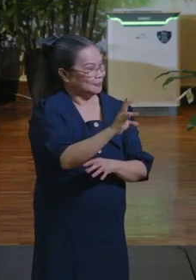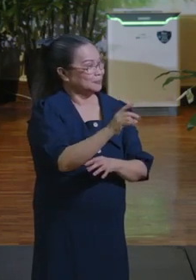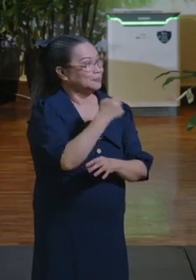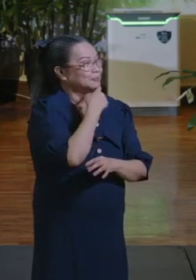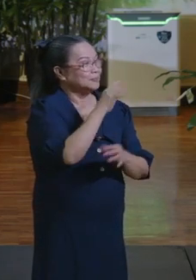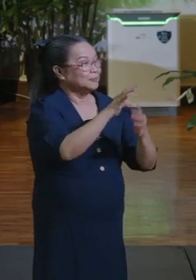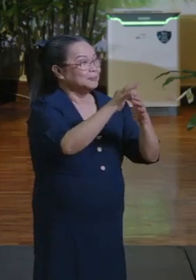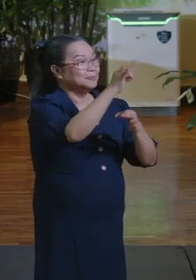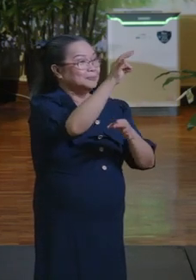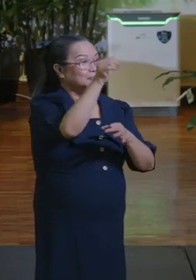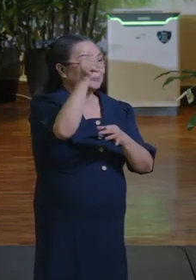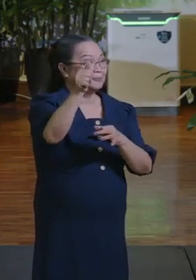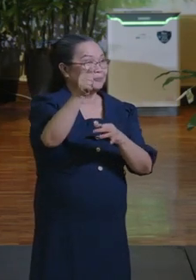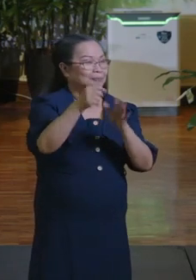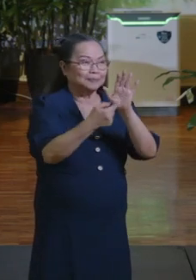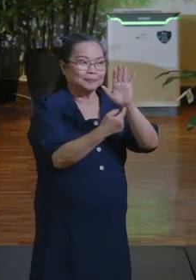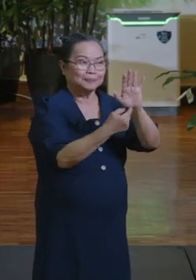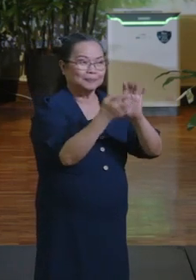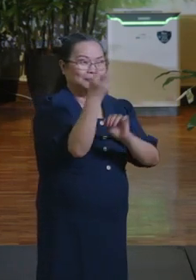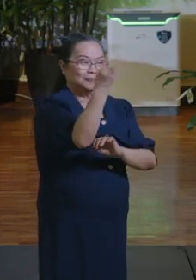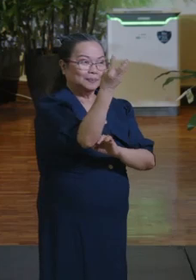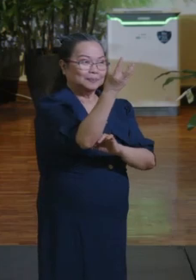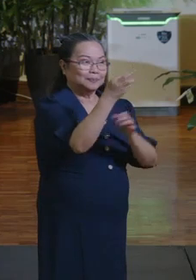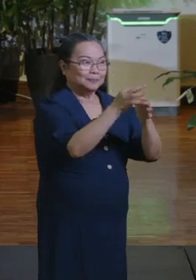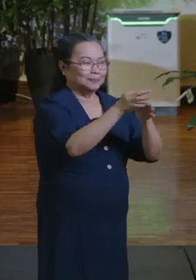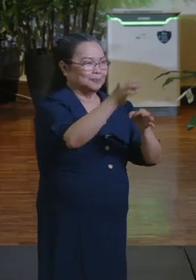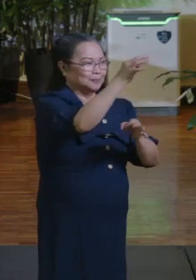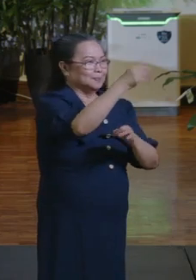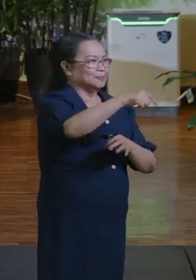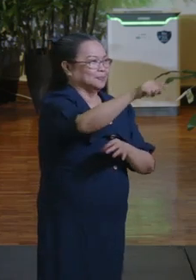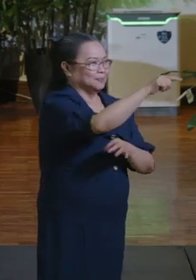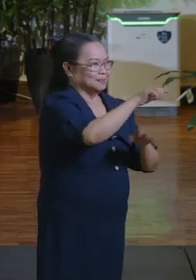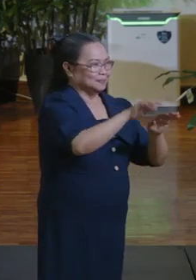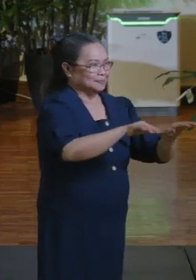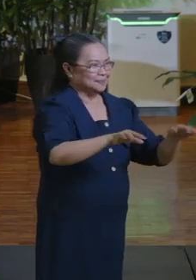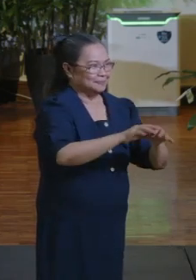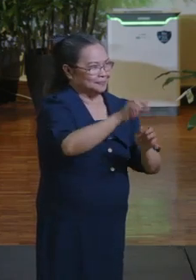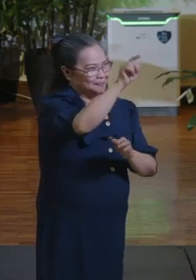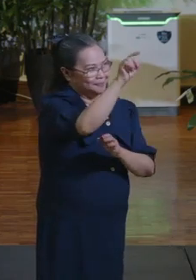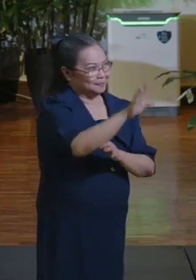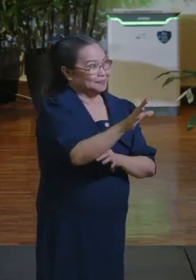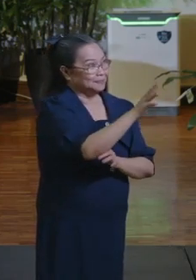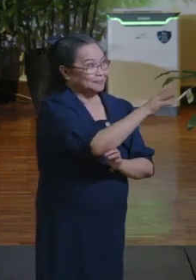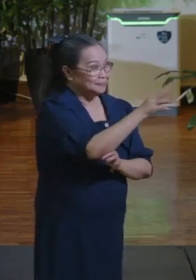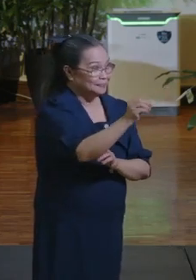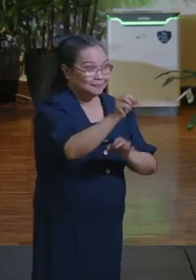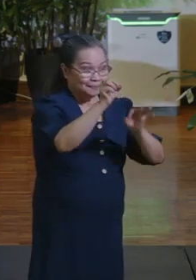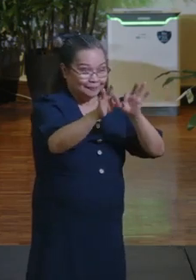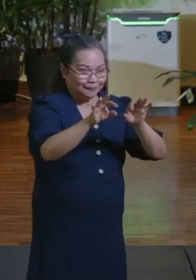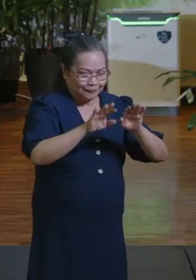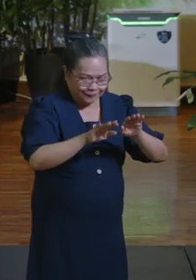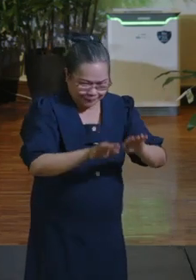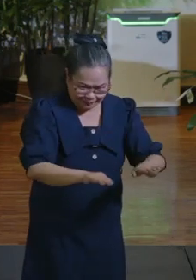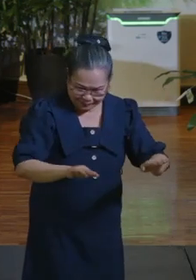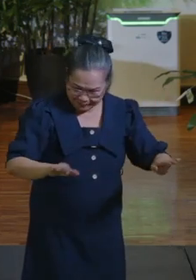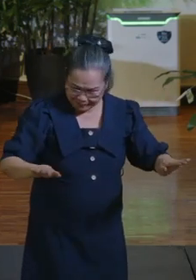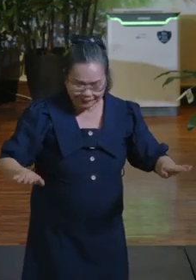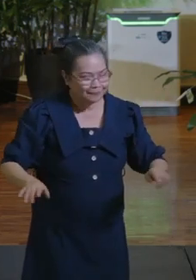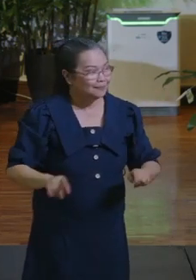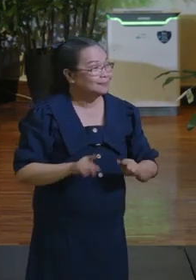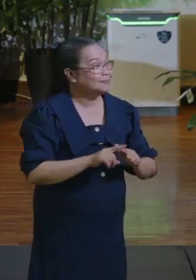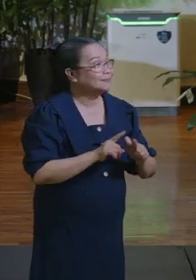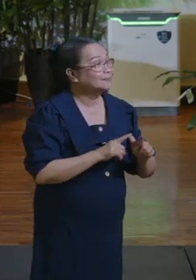the Spirit Himself bears witness with our spirit that we are children of God. And if children,